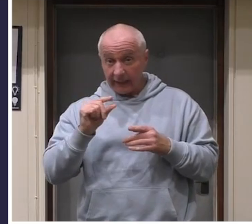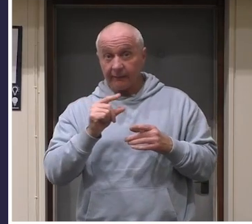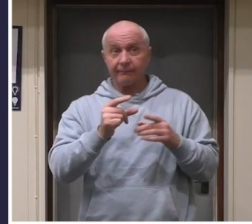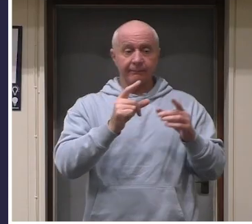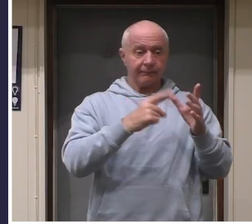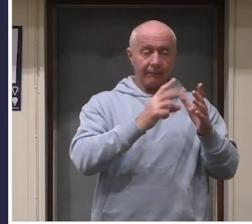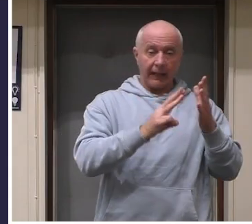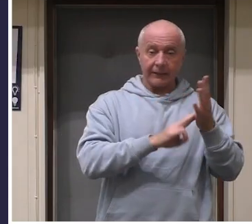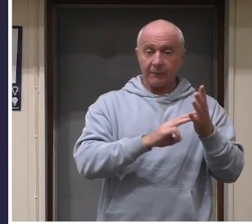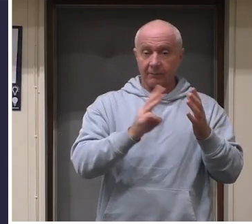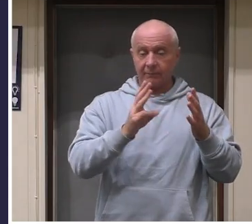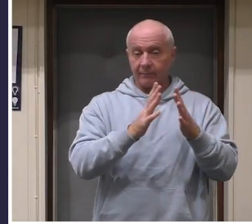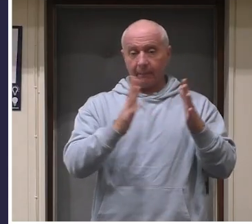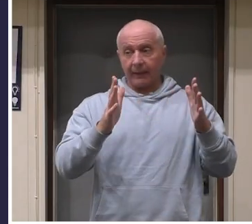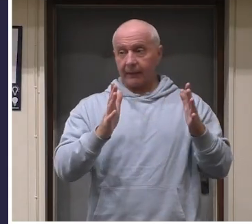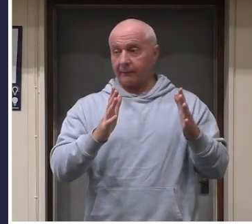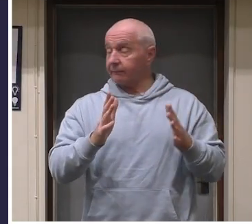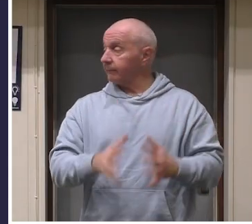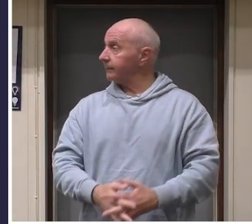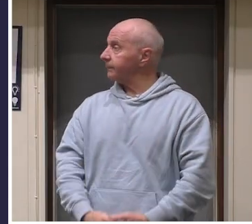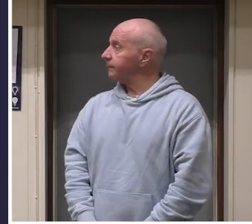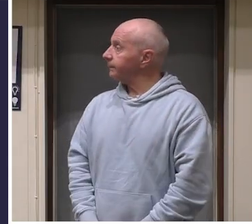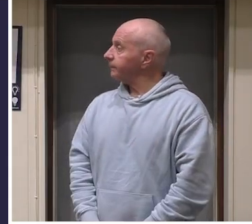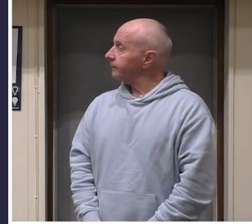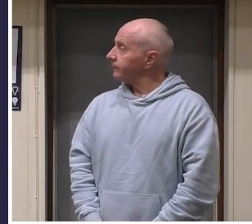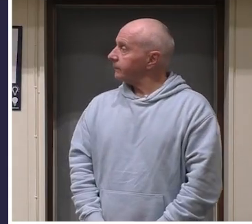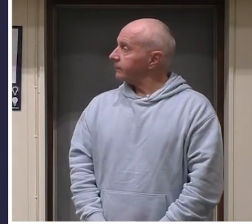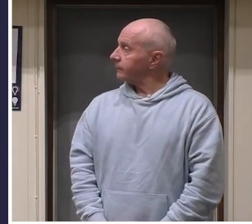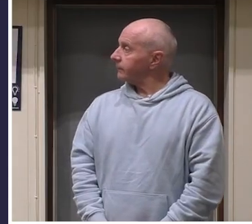wavelength that's associated with my matter wave, right? So